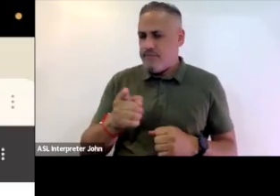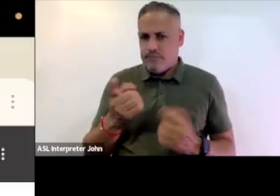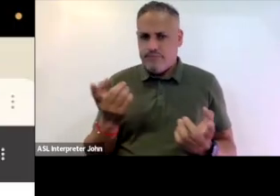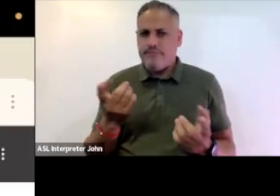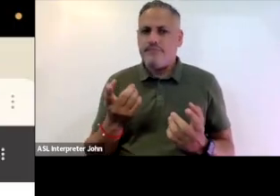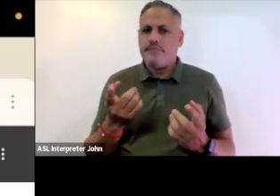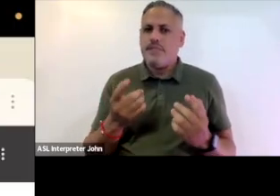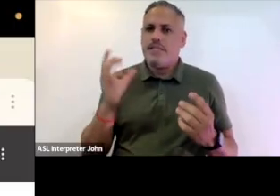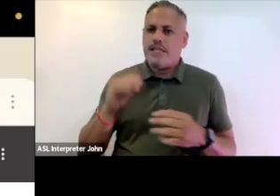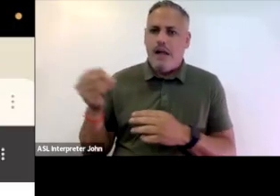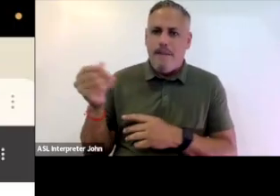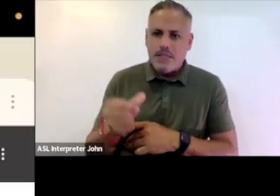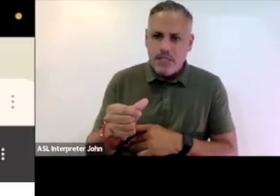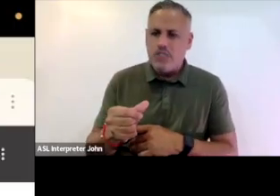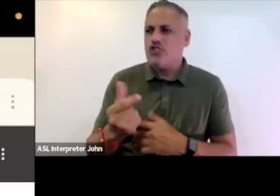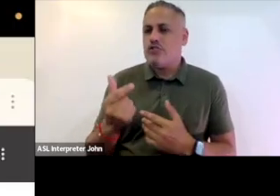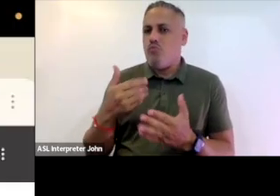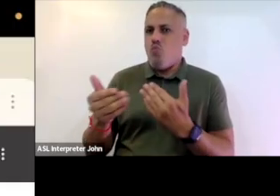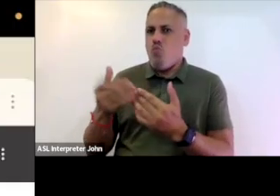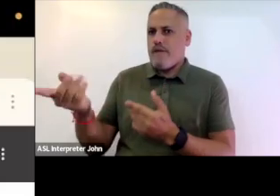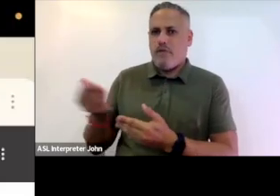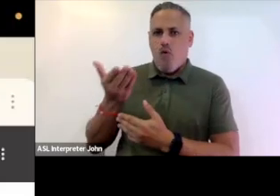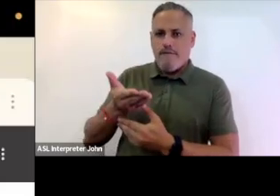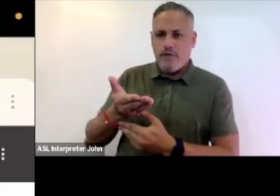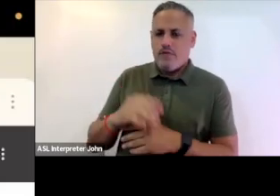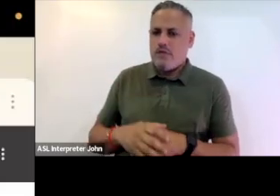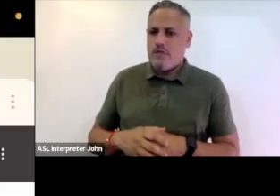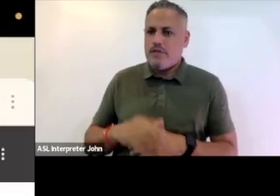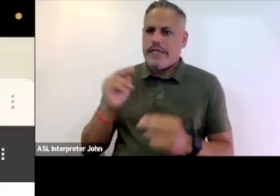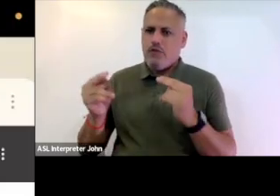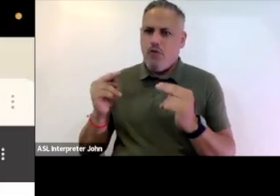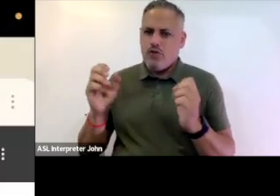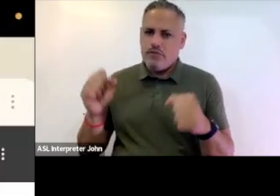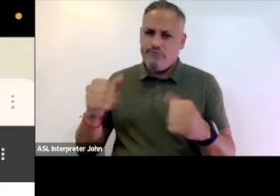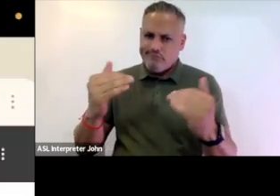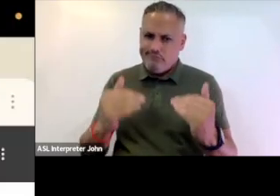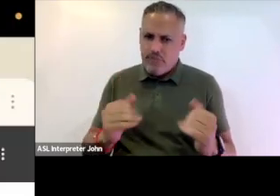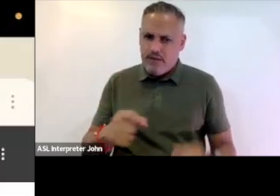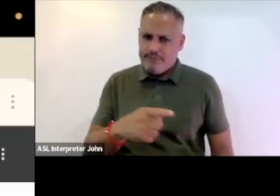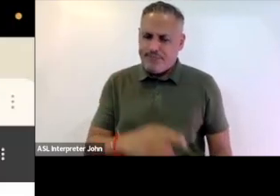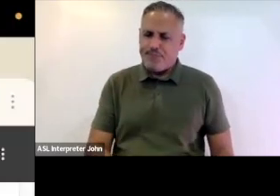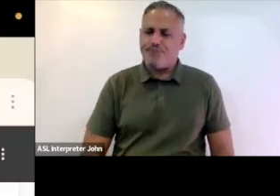on. Compensation will be whatever they offer, unless that's negotiable. We can keep scrolling.